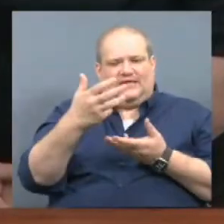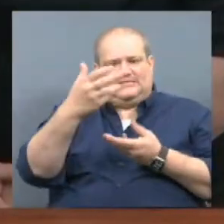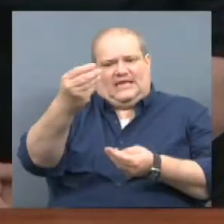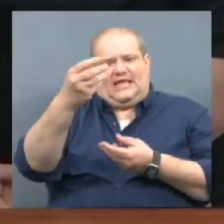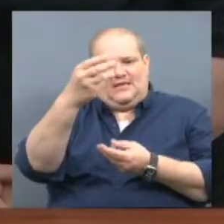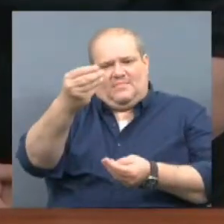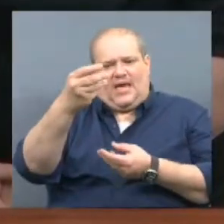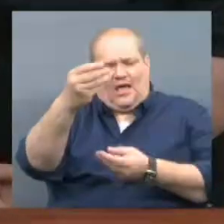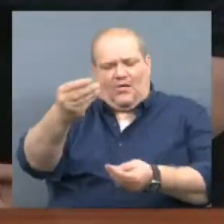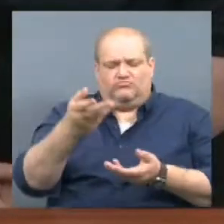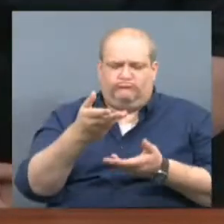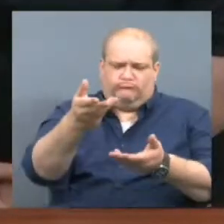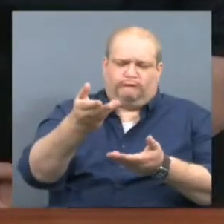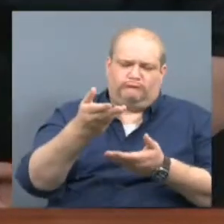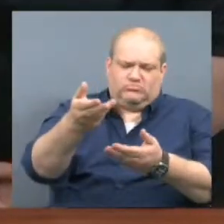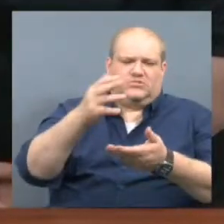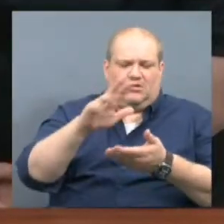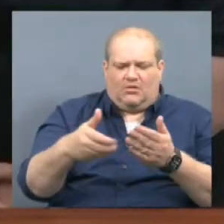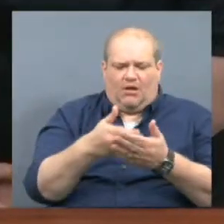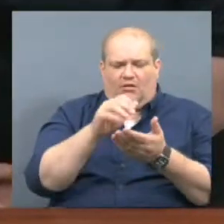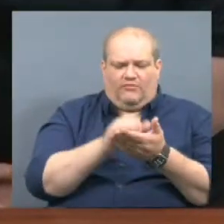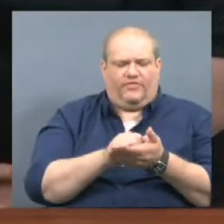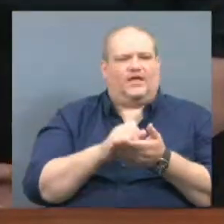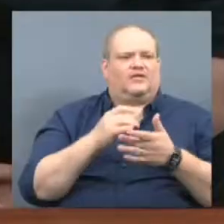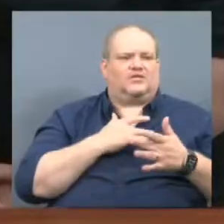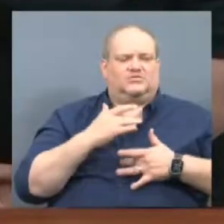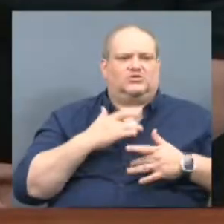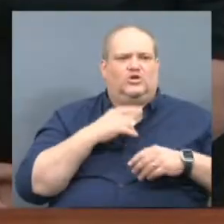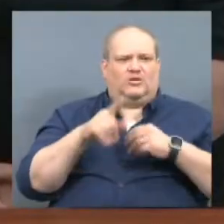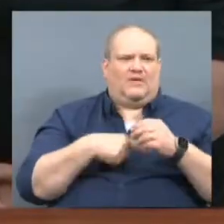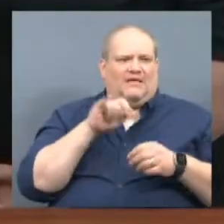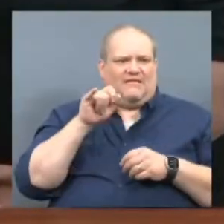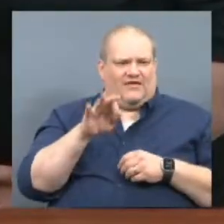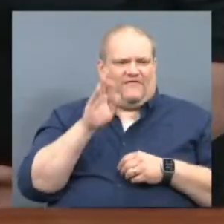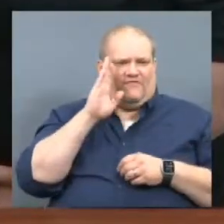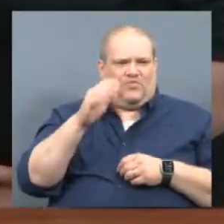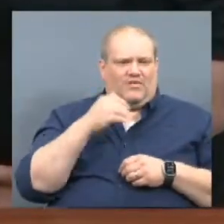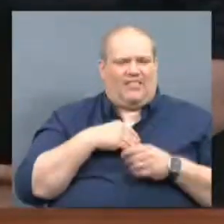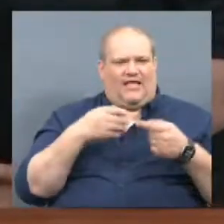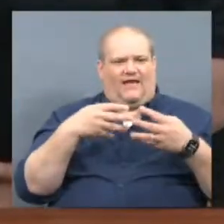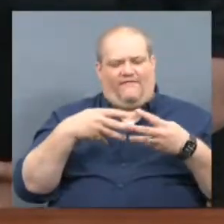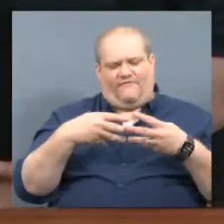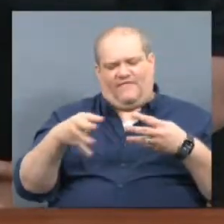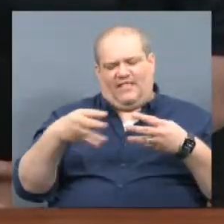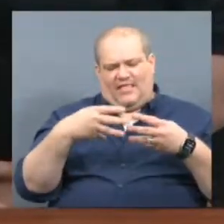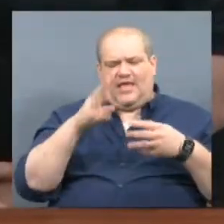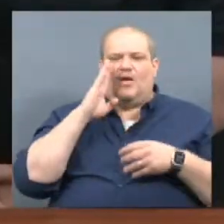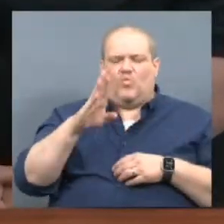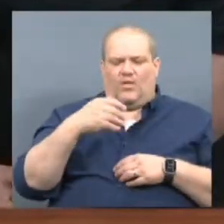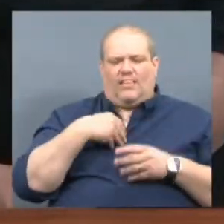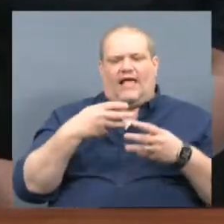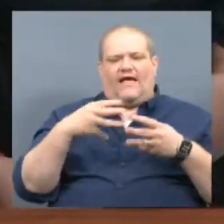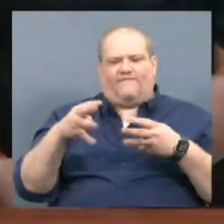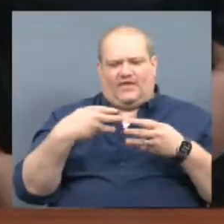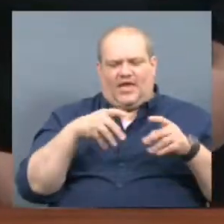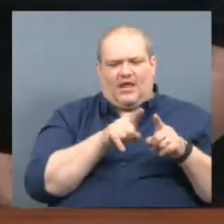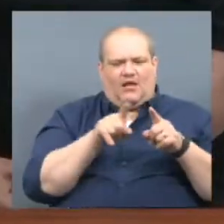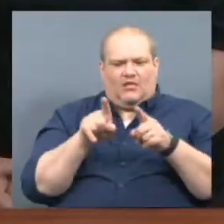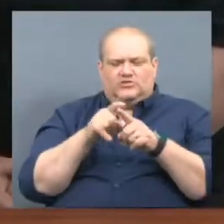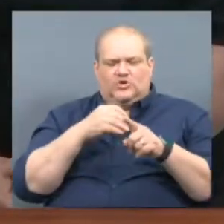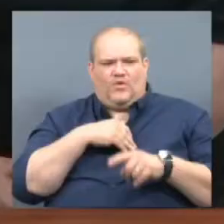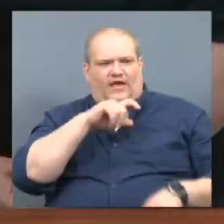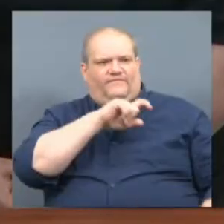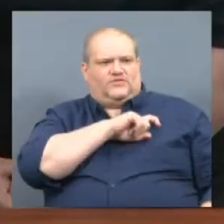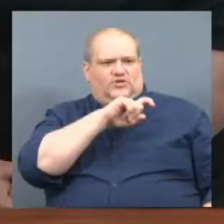out. I know that they're concerned about if it was gonna have a gate. We will. We will also have